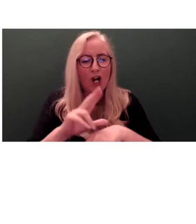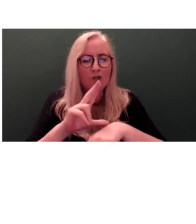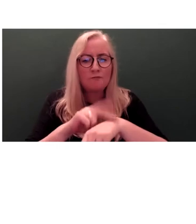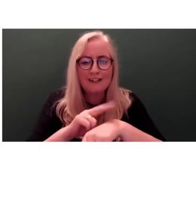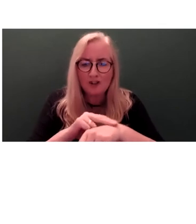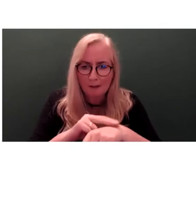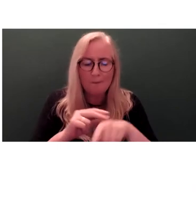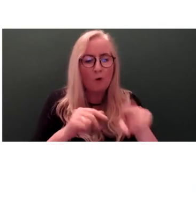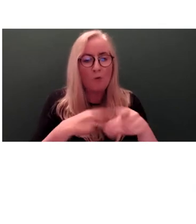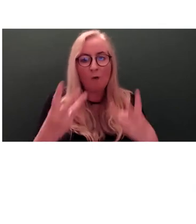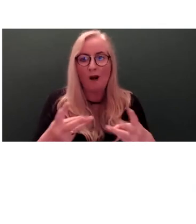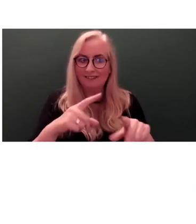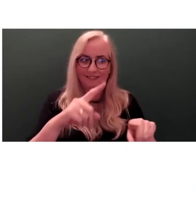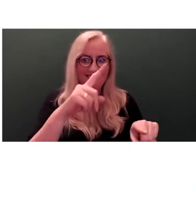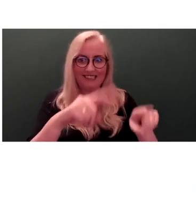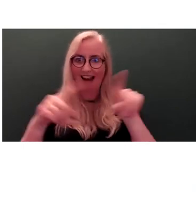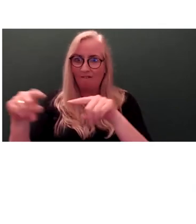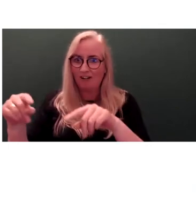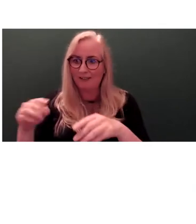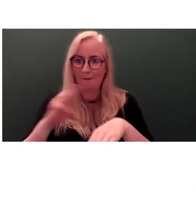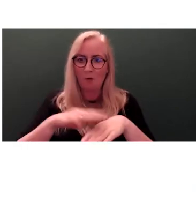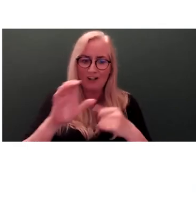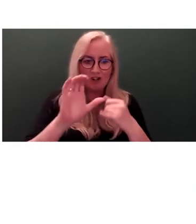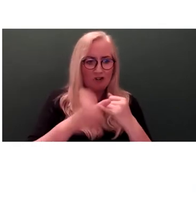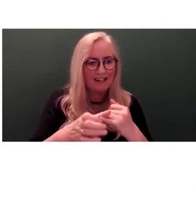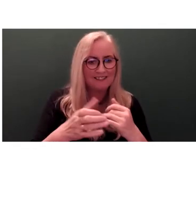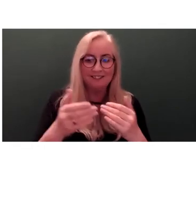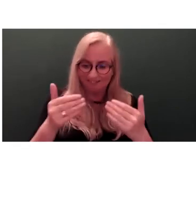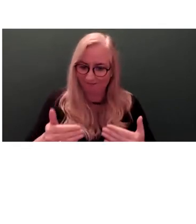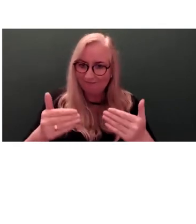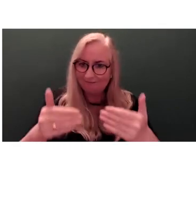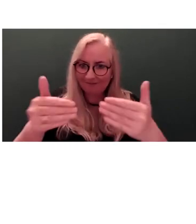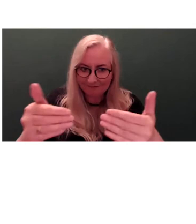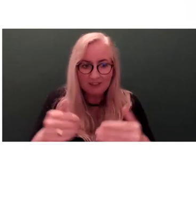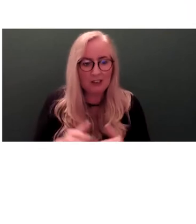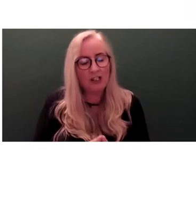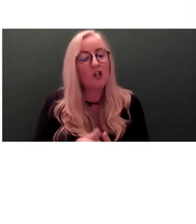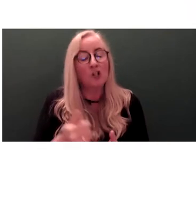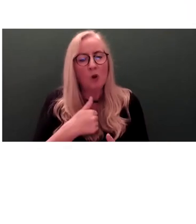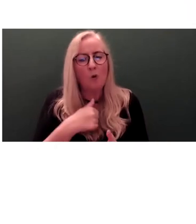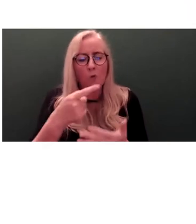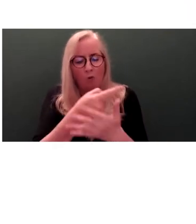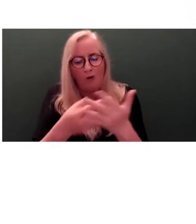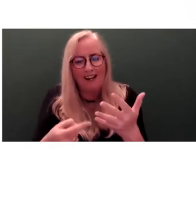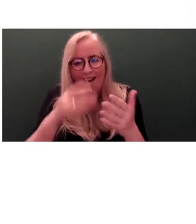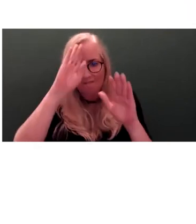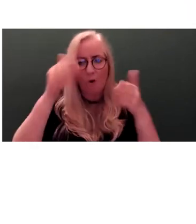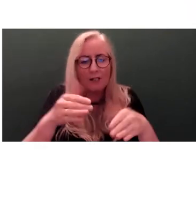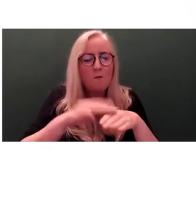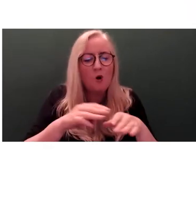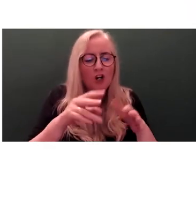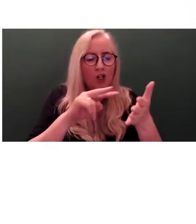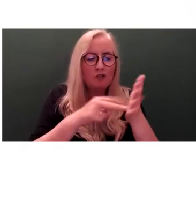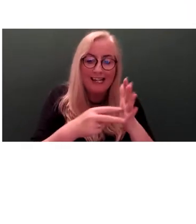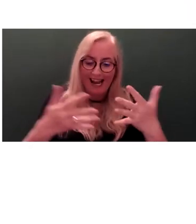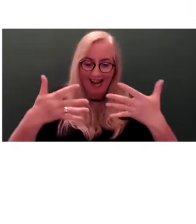to diversify the apprenticeship base moving forward. So I think if we focus on that kind of more strategic, more